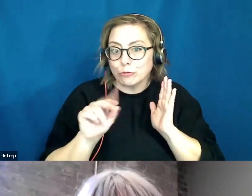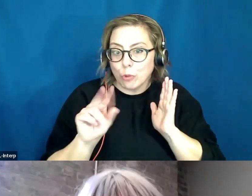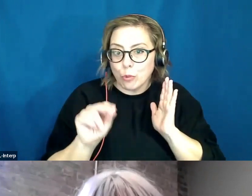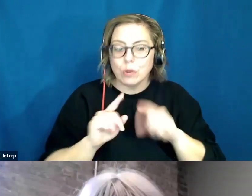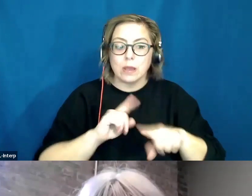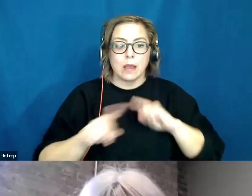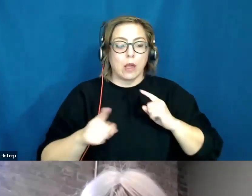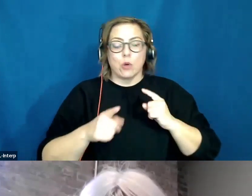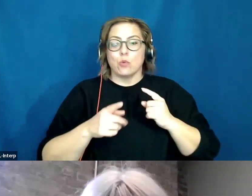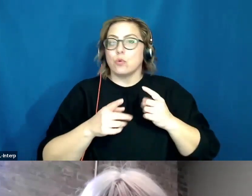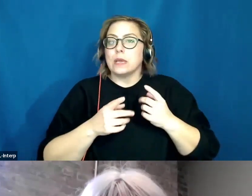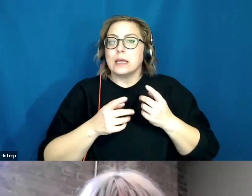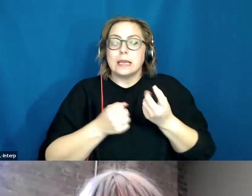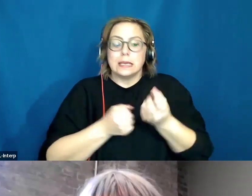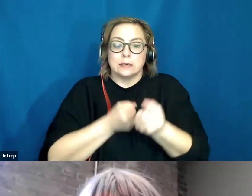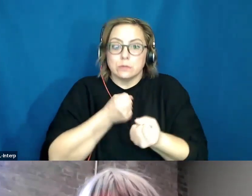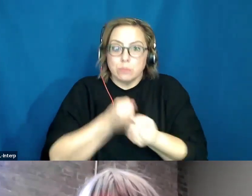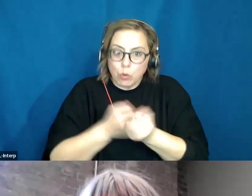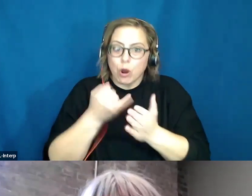artists in the creation of their work.